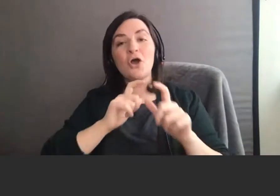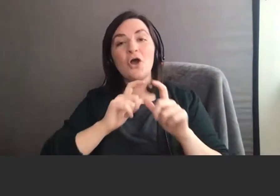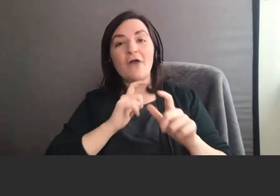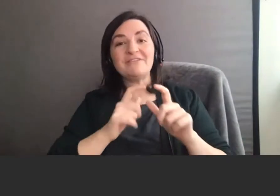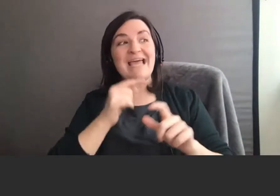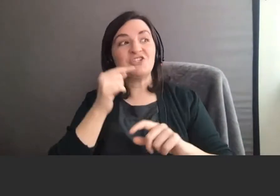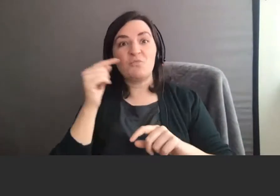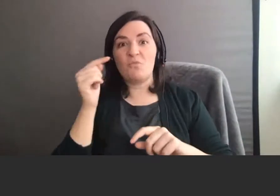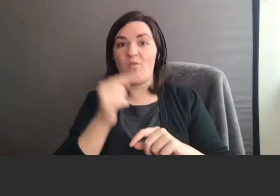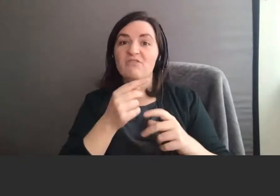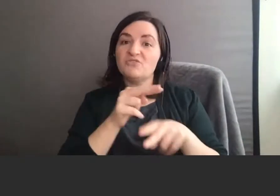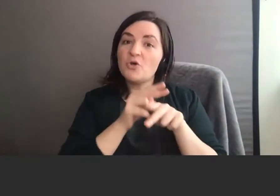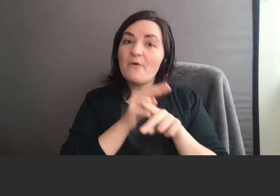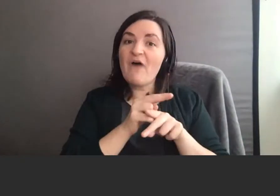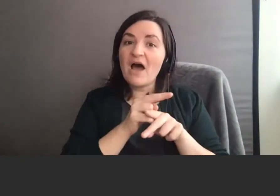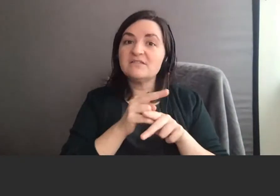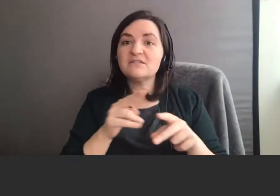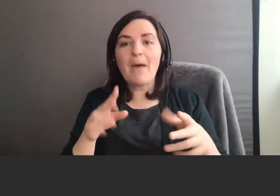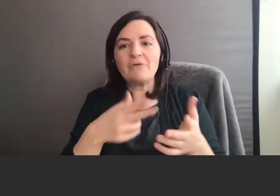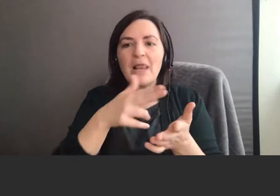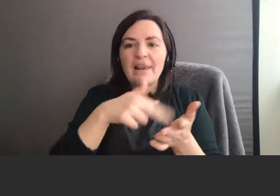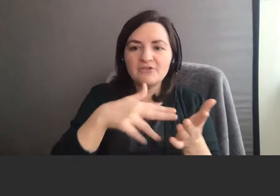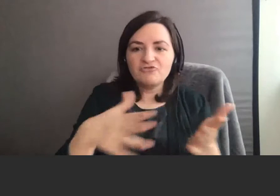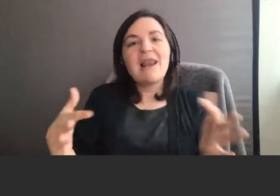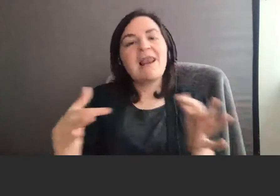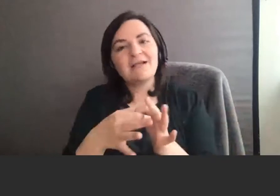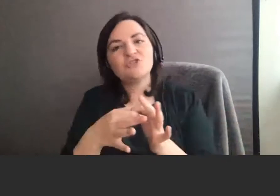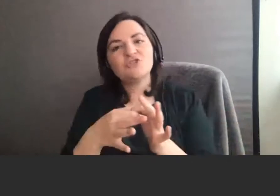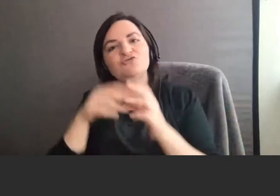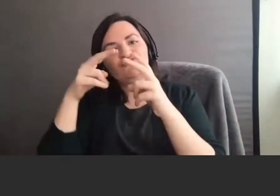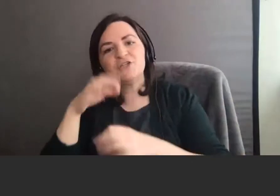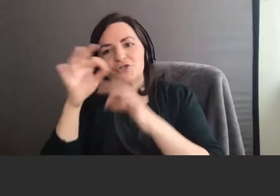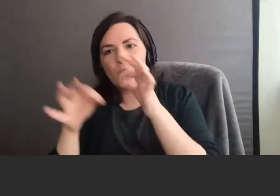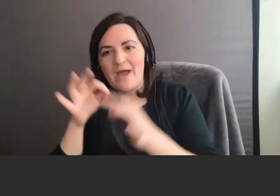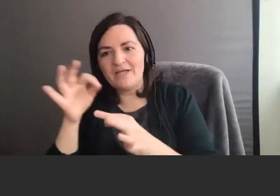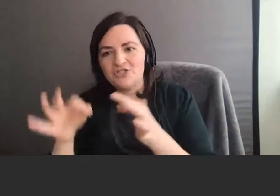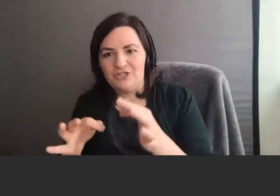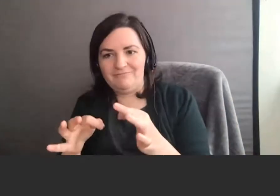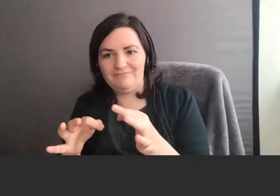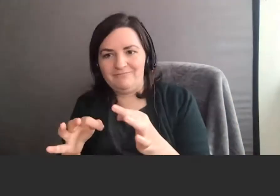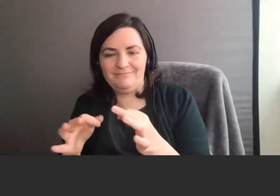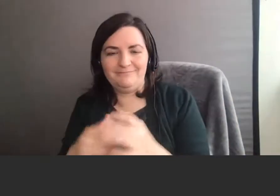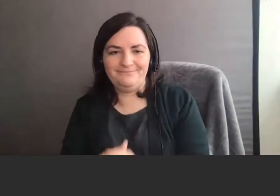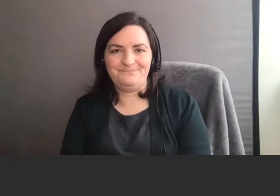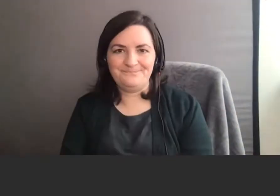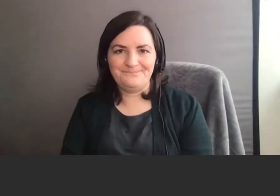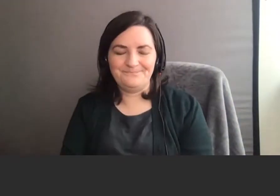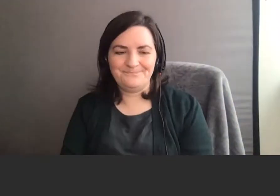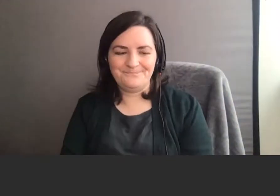how it relates to your research question. So it's very much the second thing you said, not the first thing.